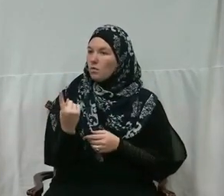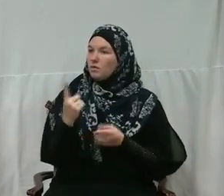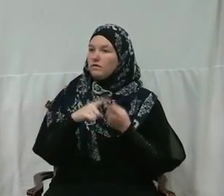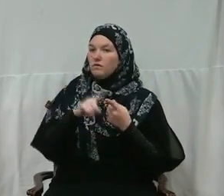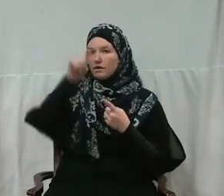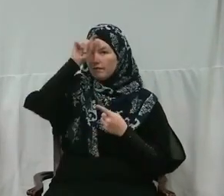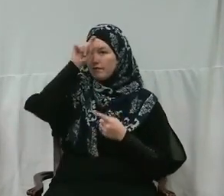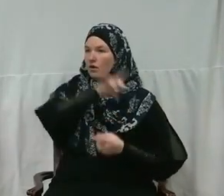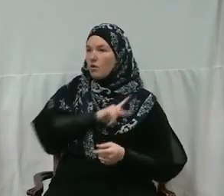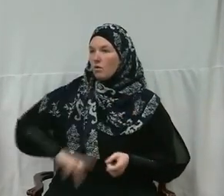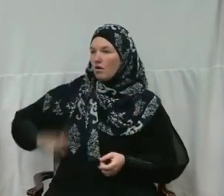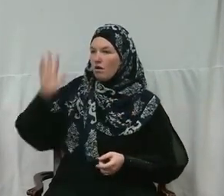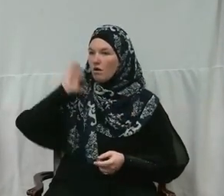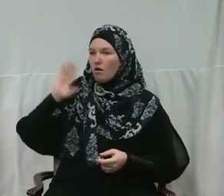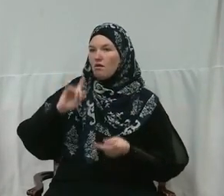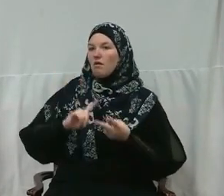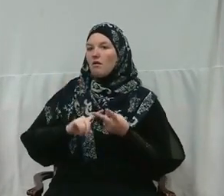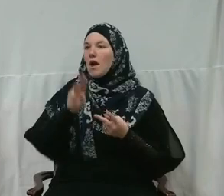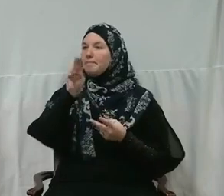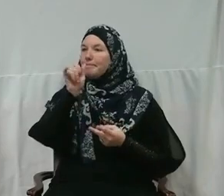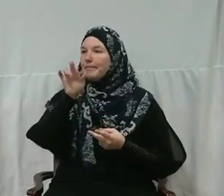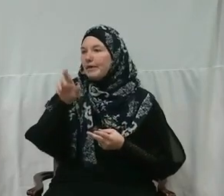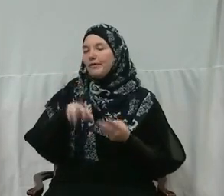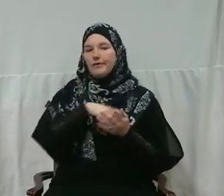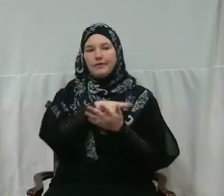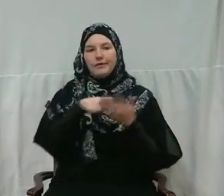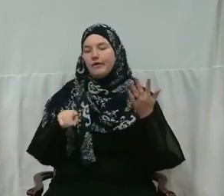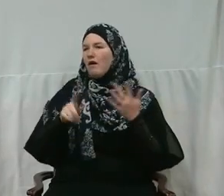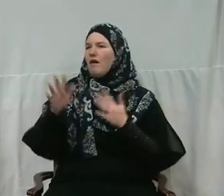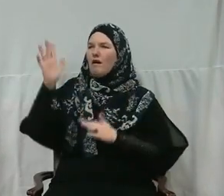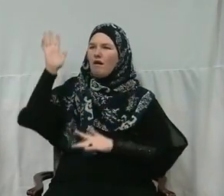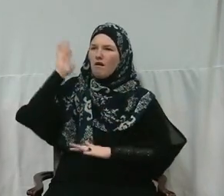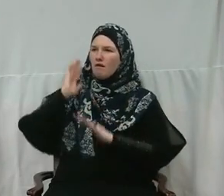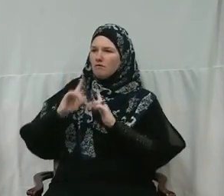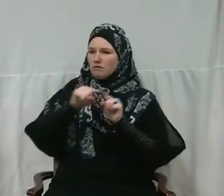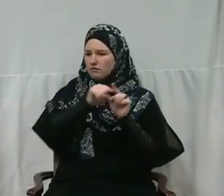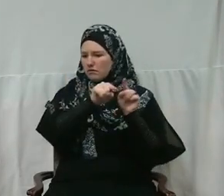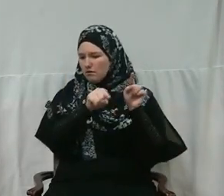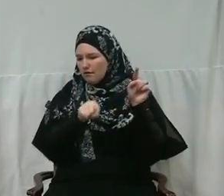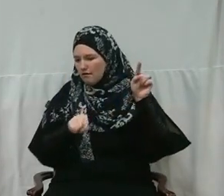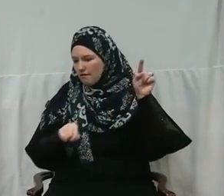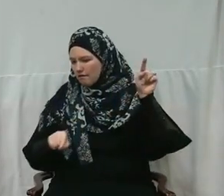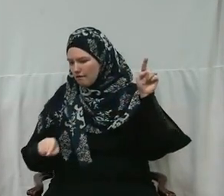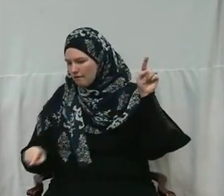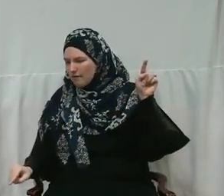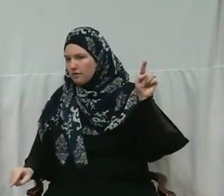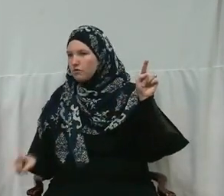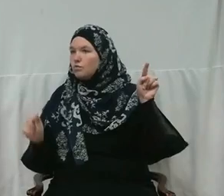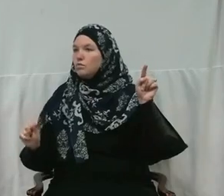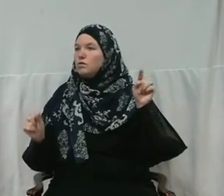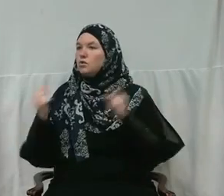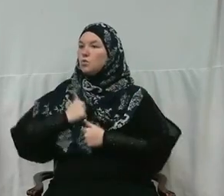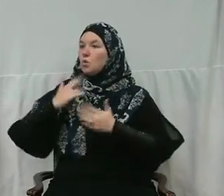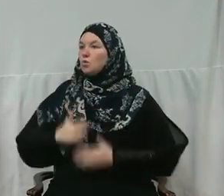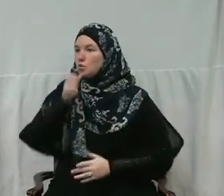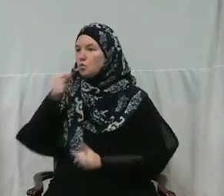the dictator or the king or the emir. It goes all the way down to the soldier that is abusing the people.